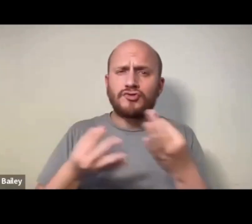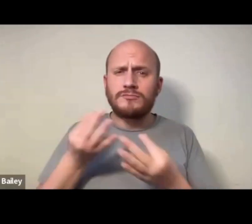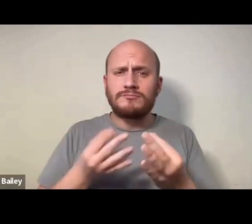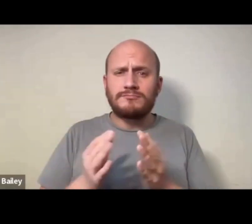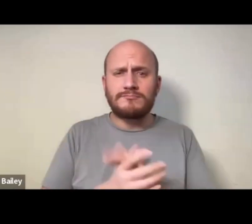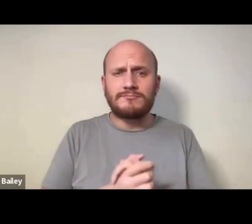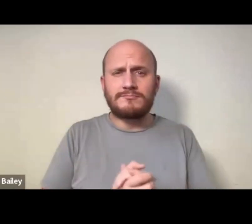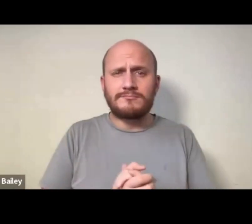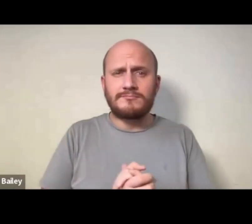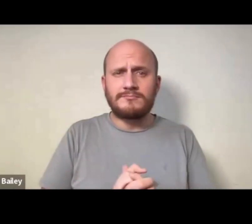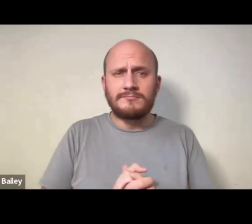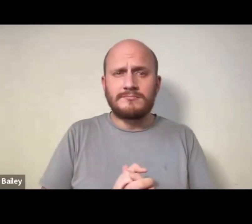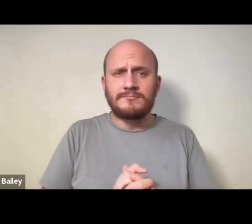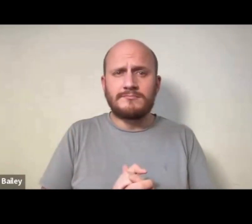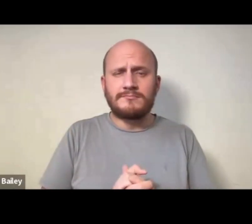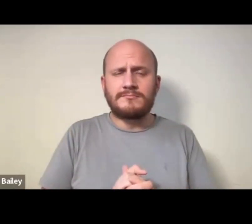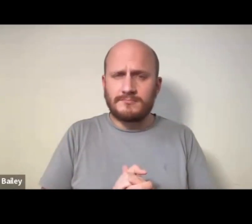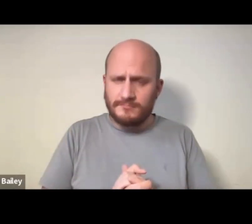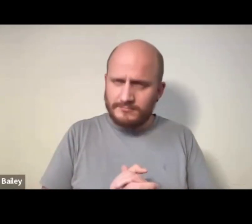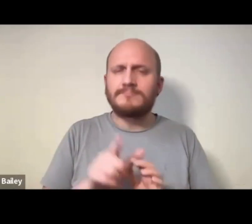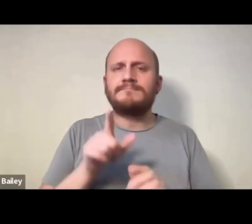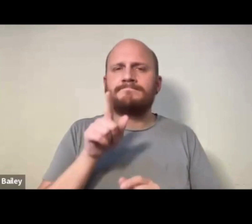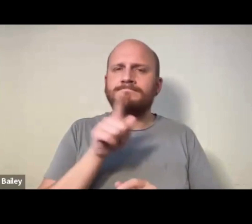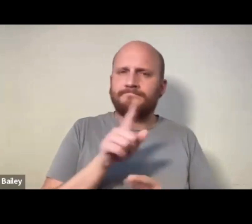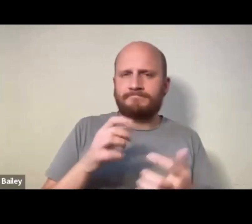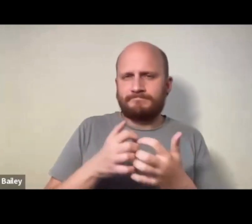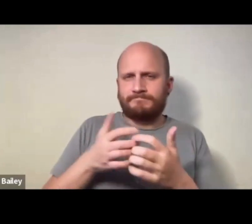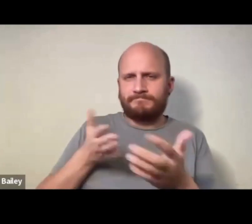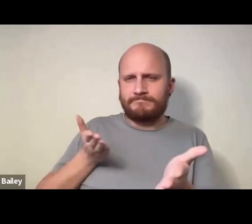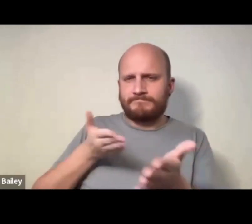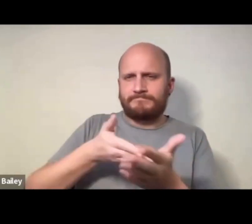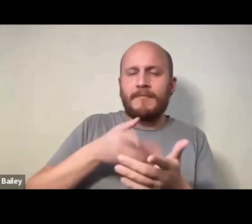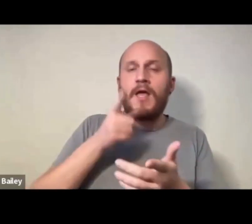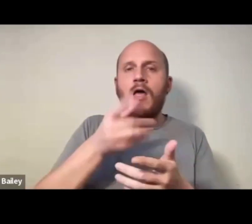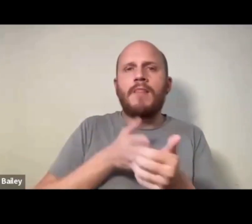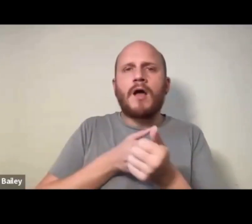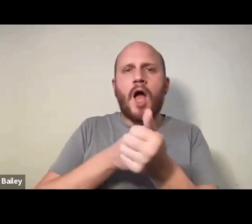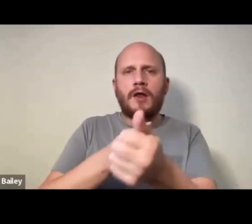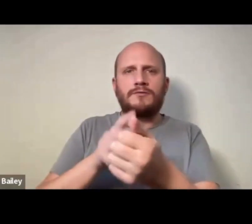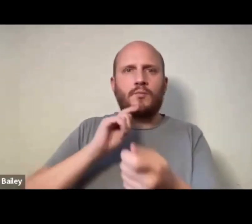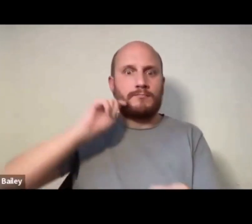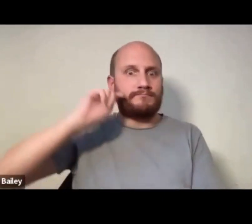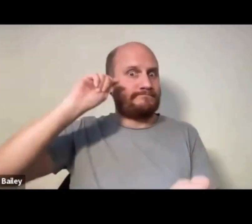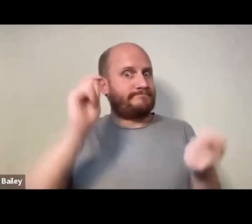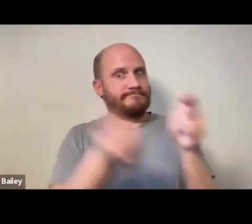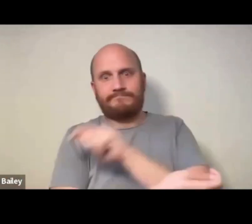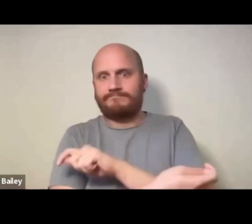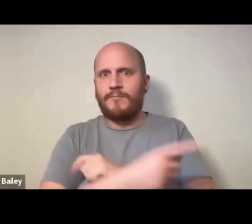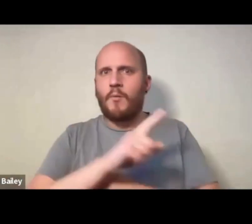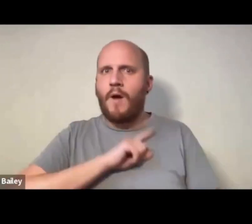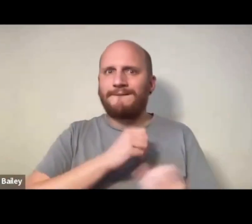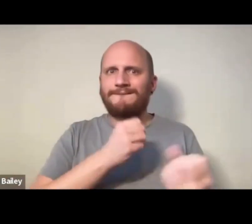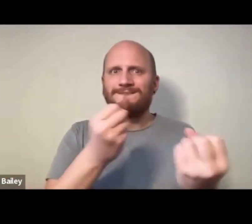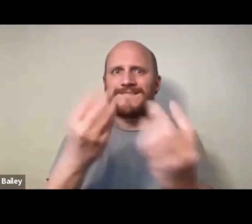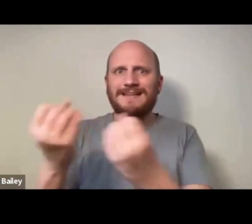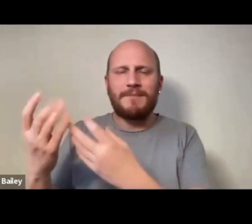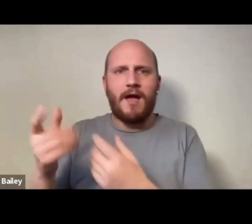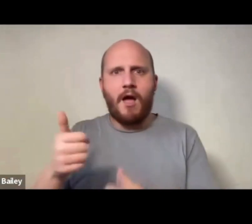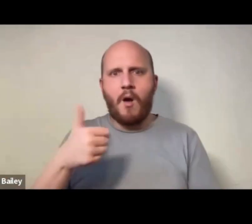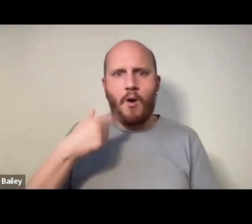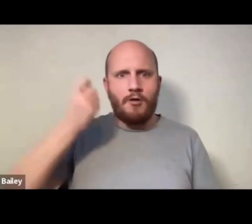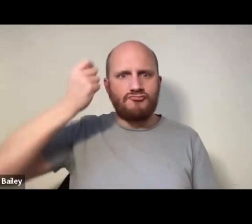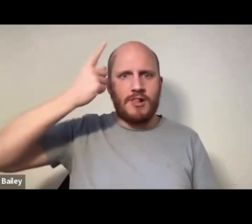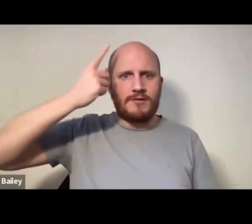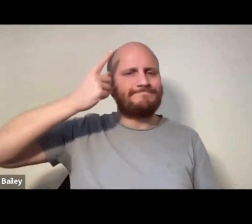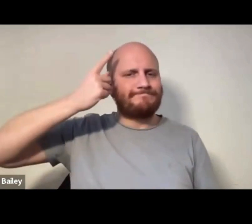Yeah, and on that, Kenna, I believe the guidance is being completely overhauled in response to a lot of the feedback. So I think that will get more